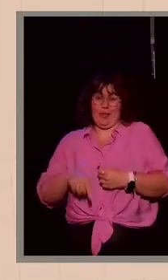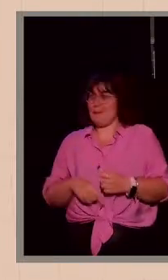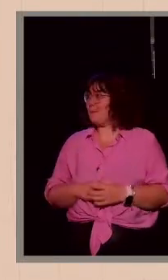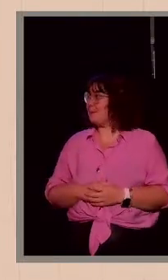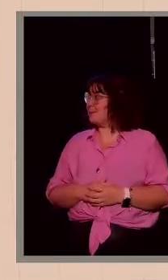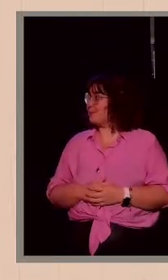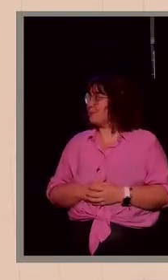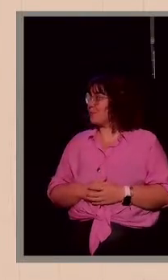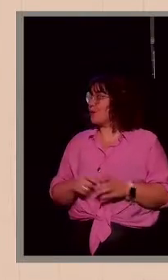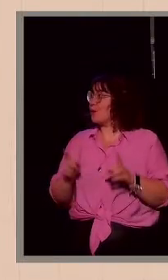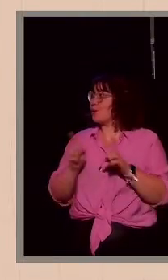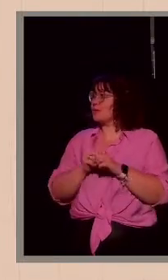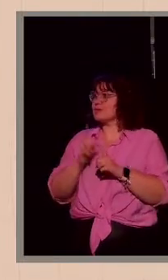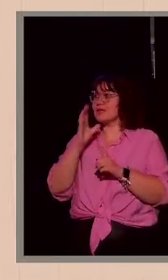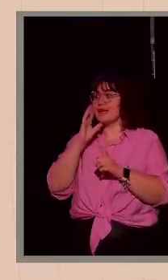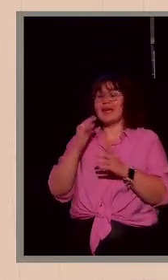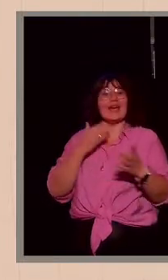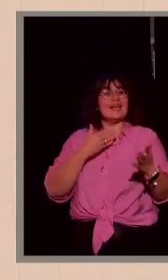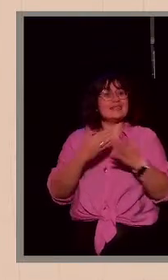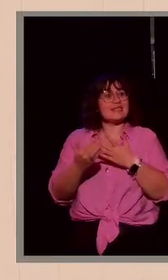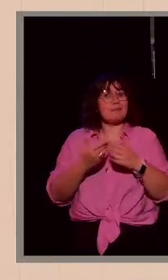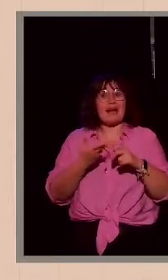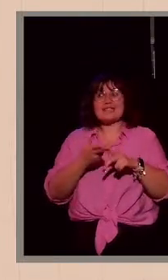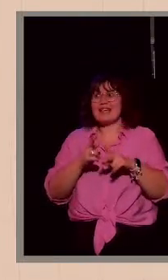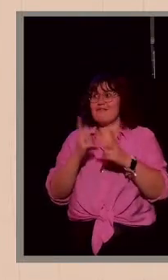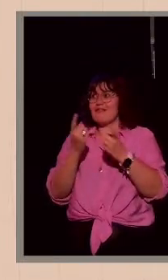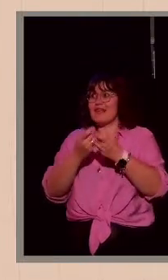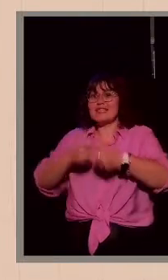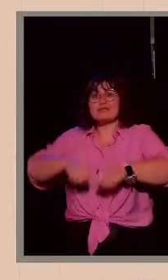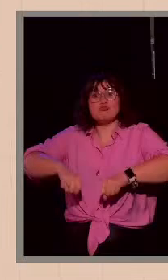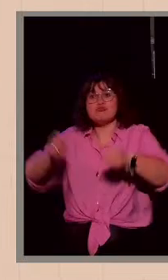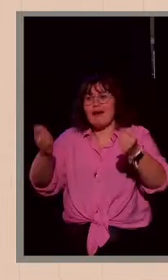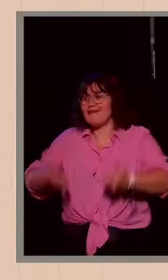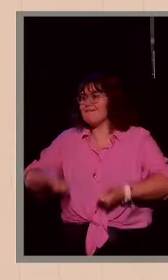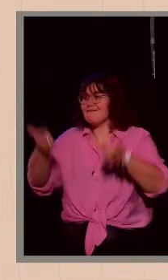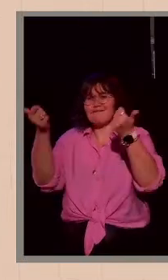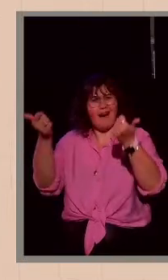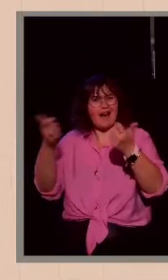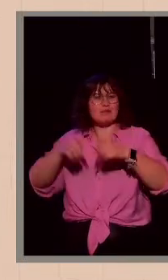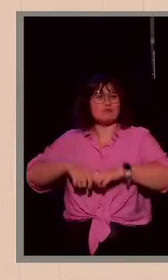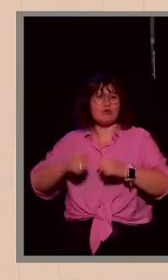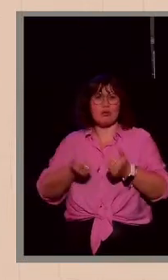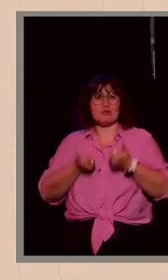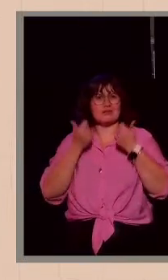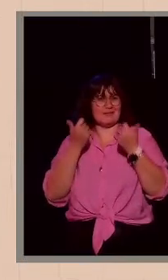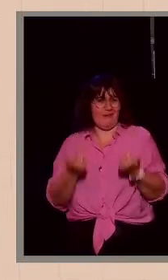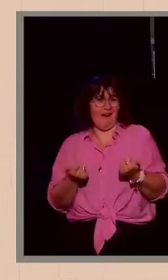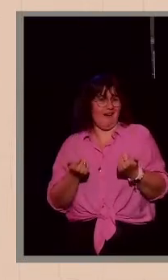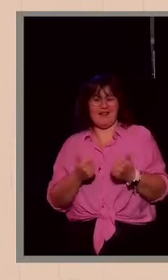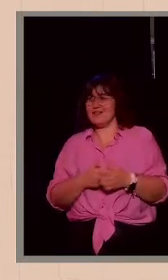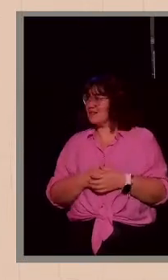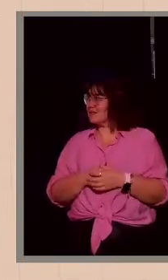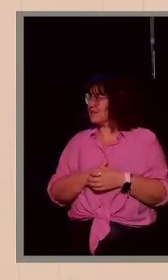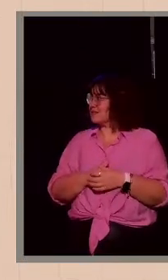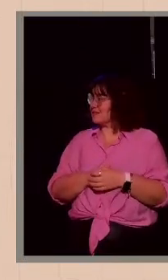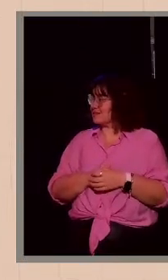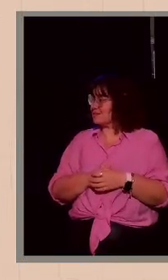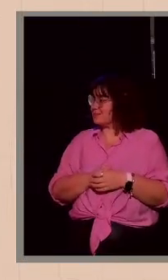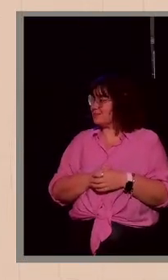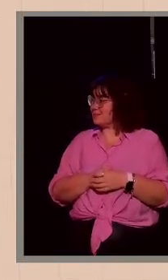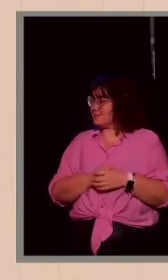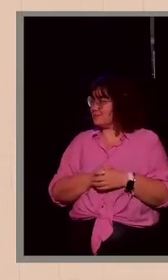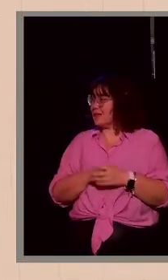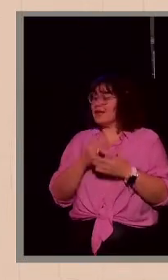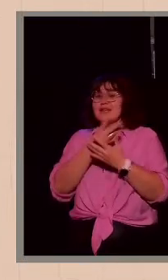Something to say is that it doesn't matter if anything breaks. Does not matter. Broken is fine. There are